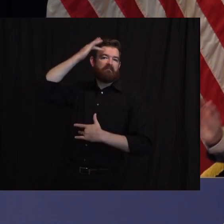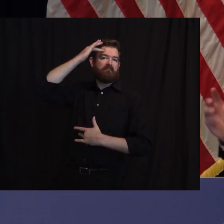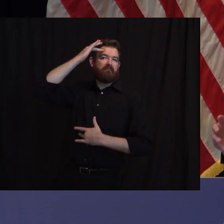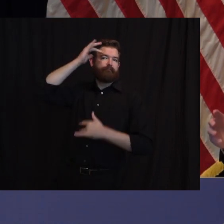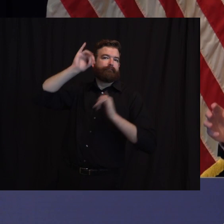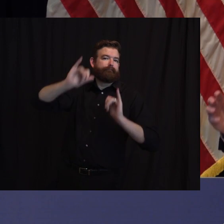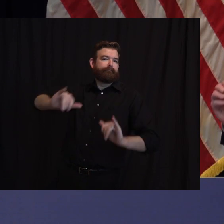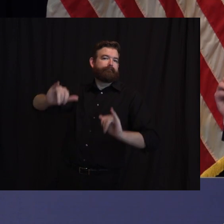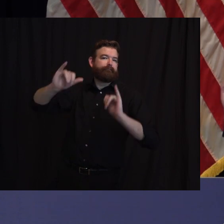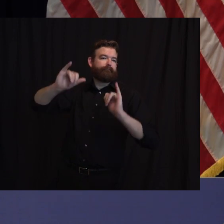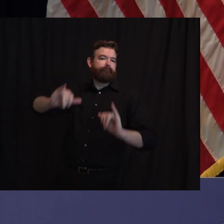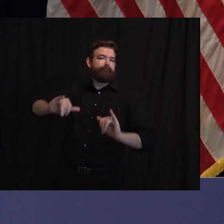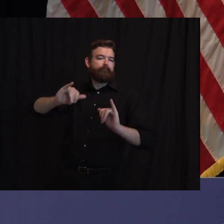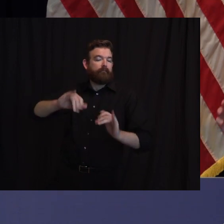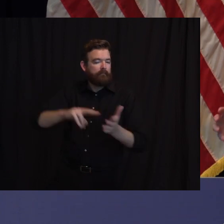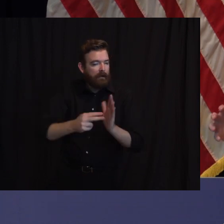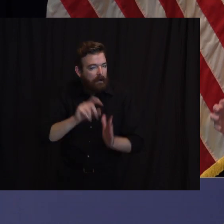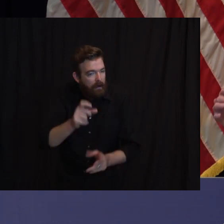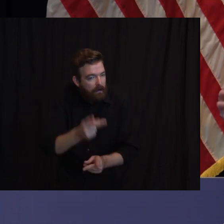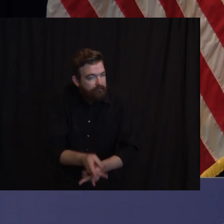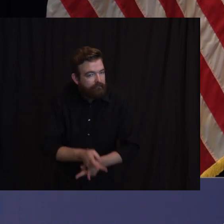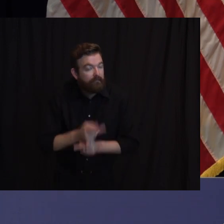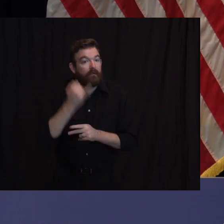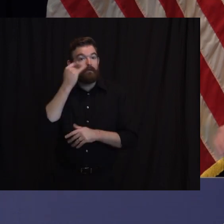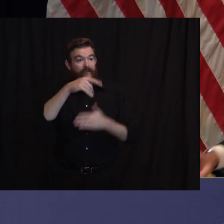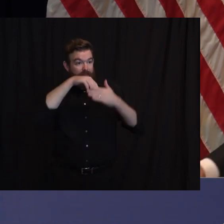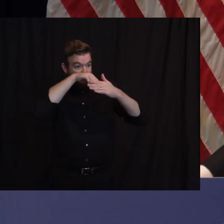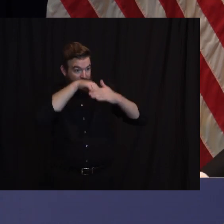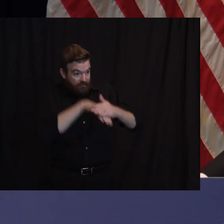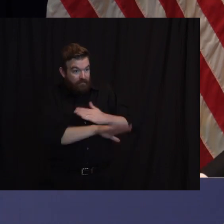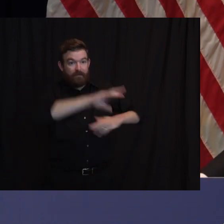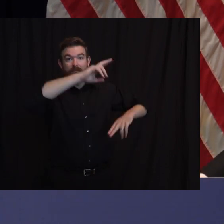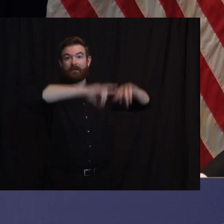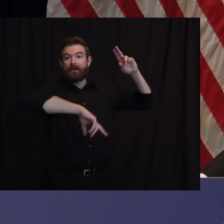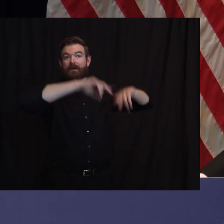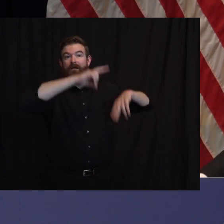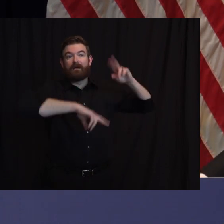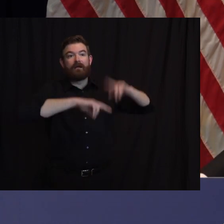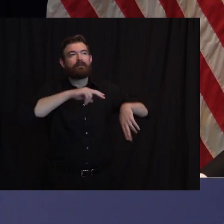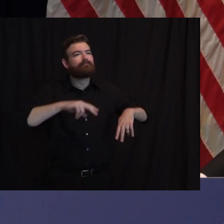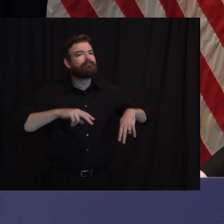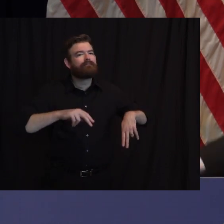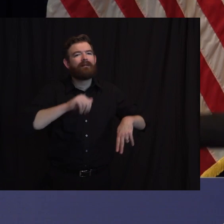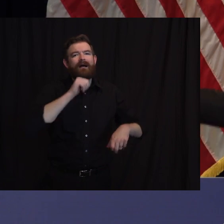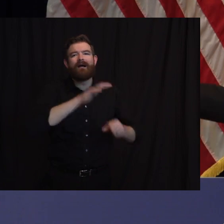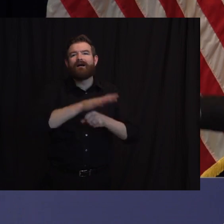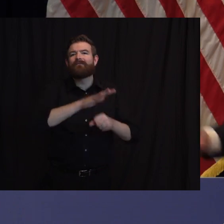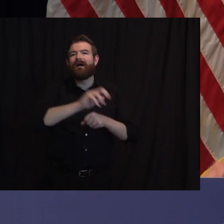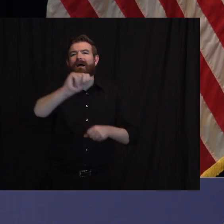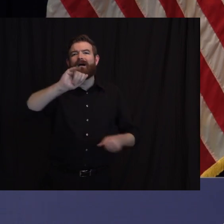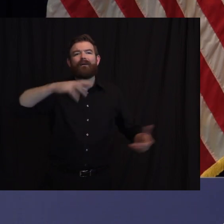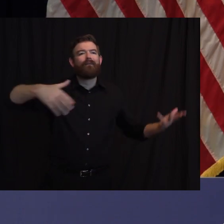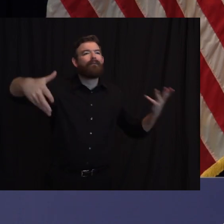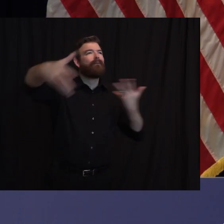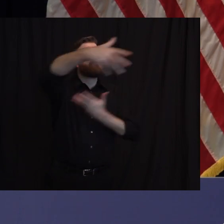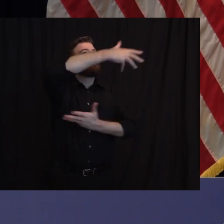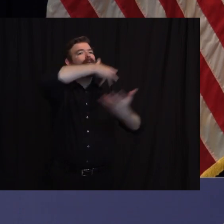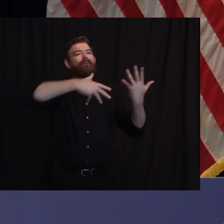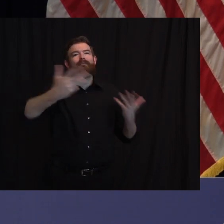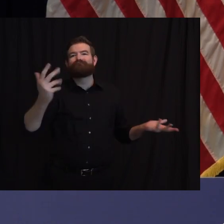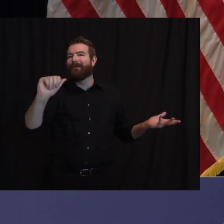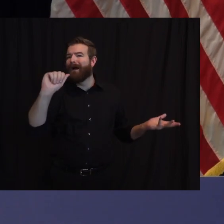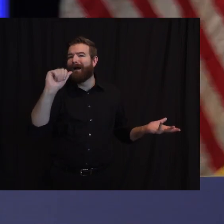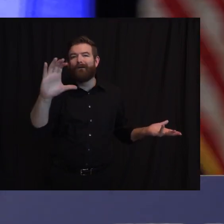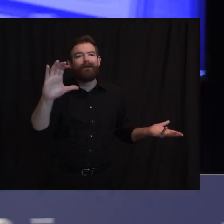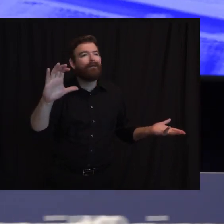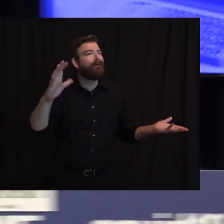indoor, sedentary, lacking ventilation, close proximity realities. But Ed, do you want to, if you could, comment on any